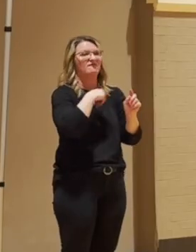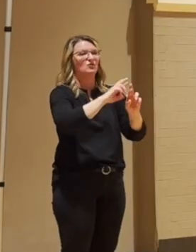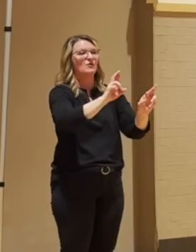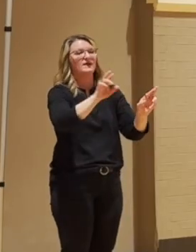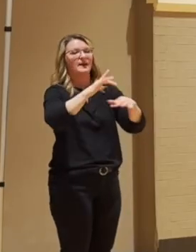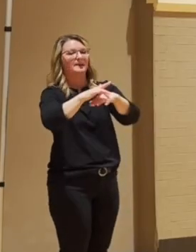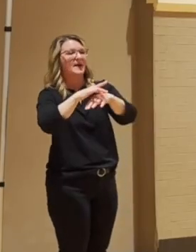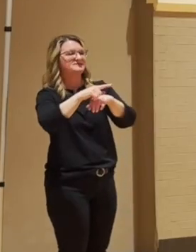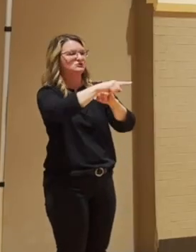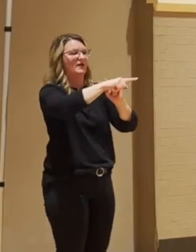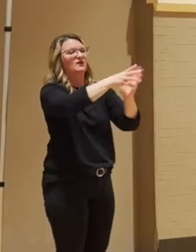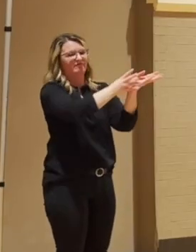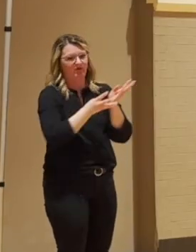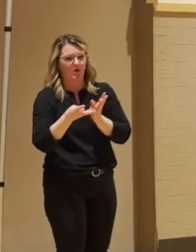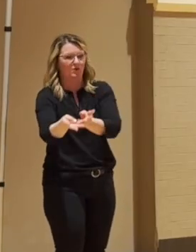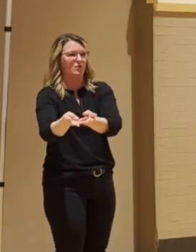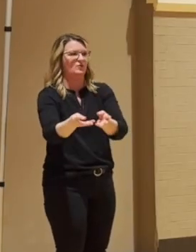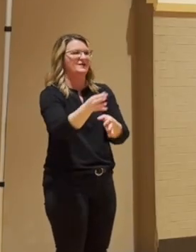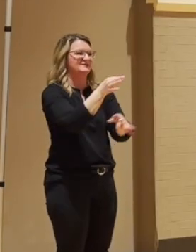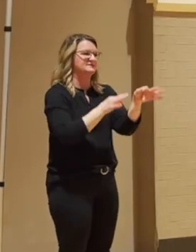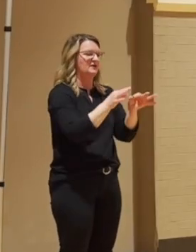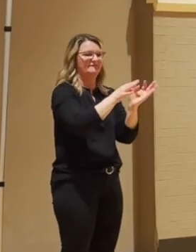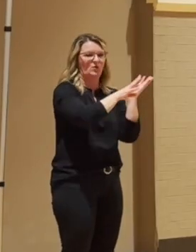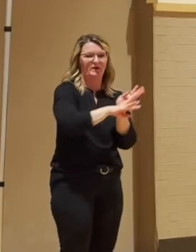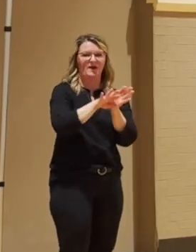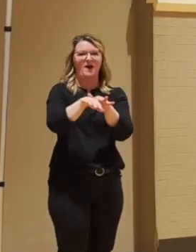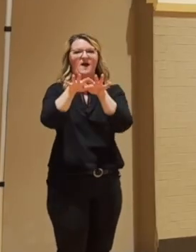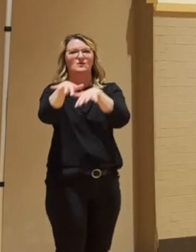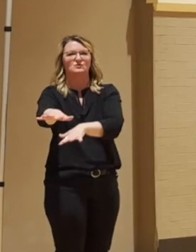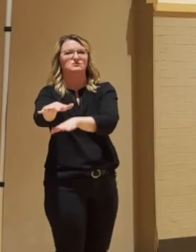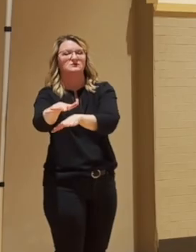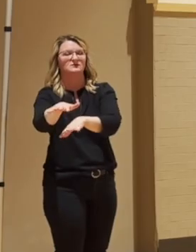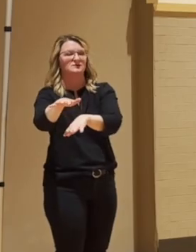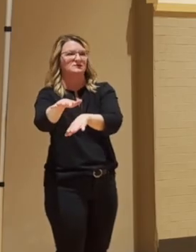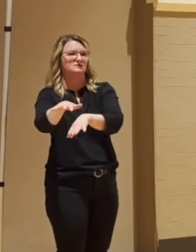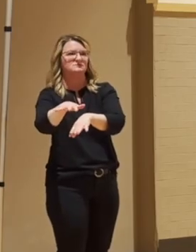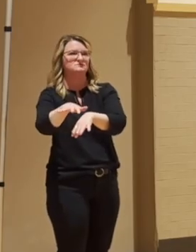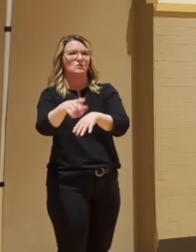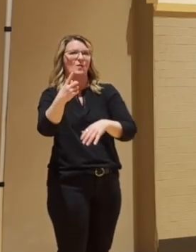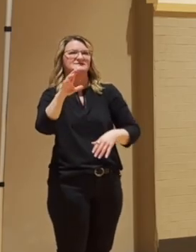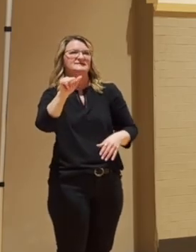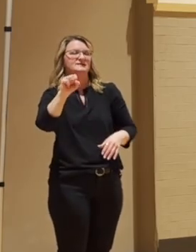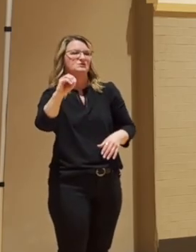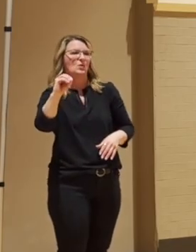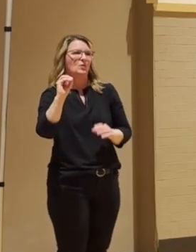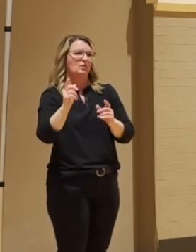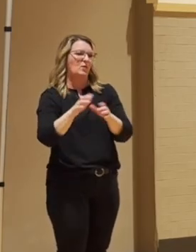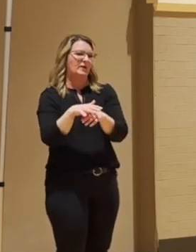then take the flows to the plant, as opposed to it going out in one of those CSO locations that I